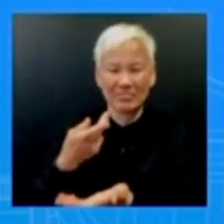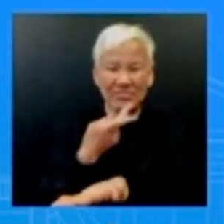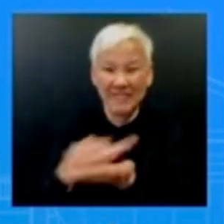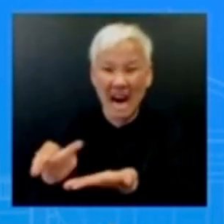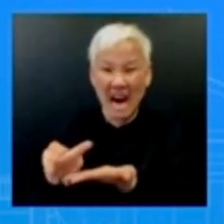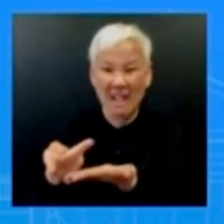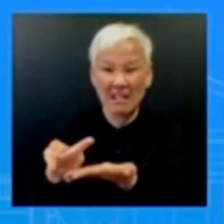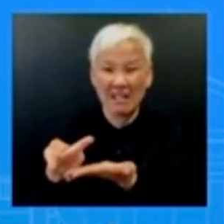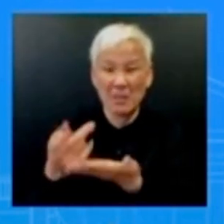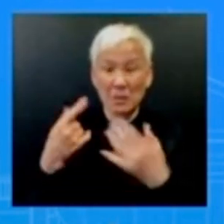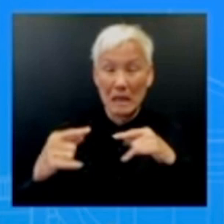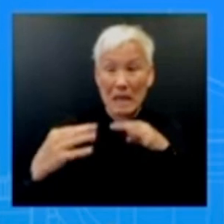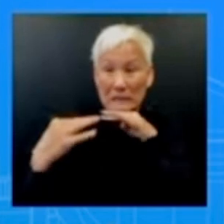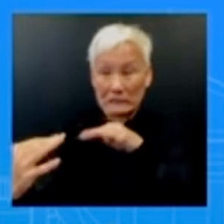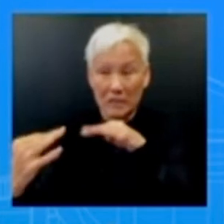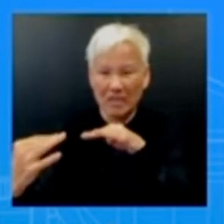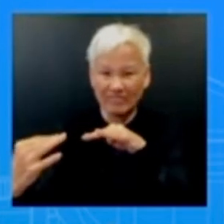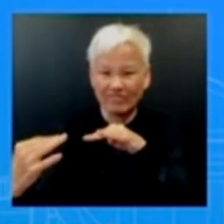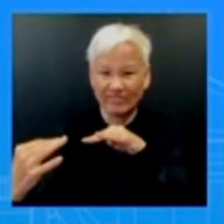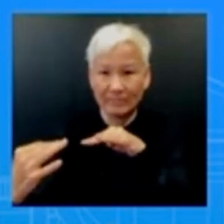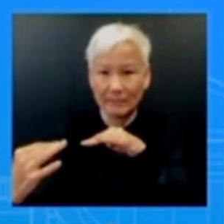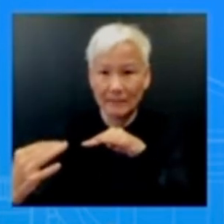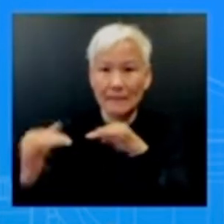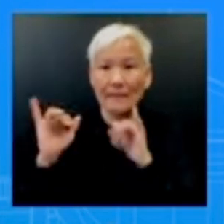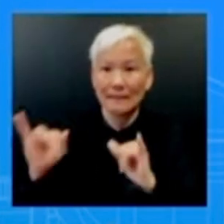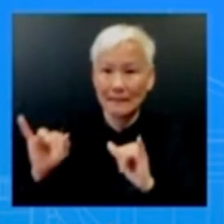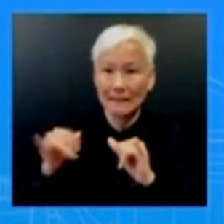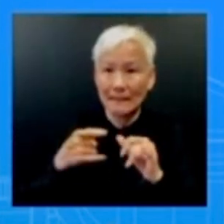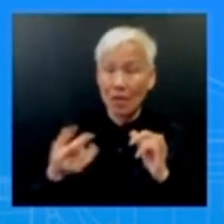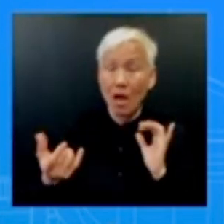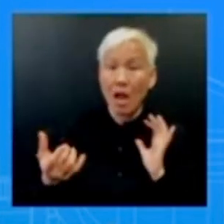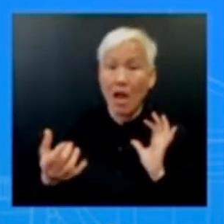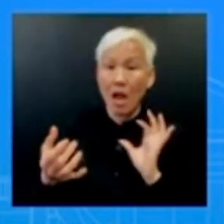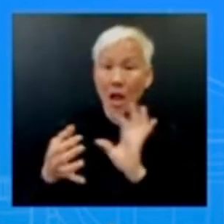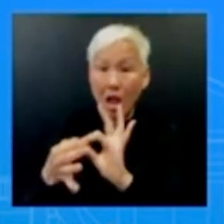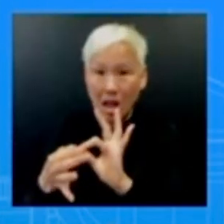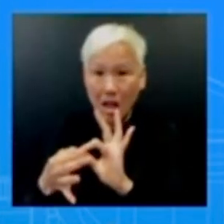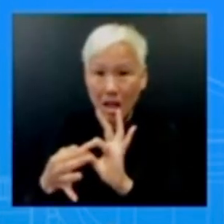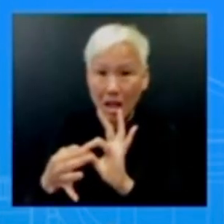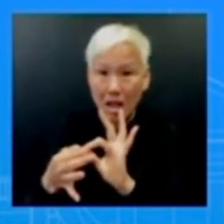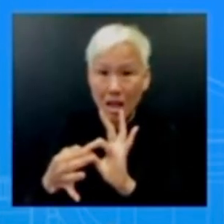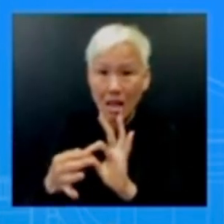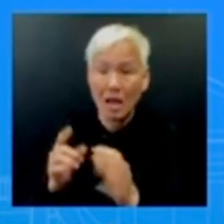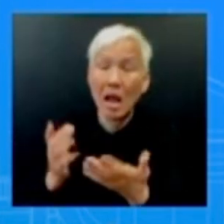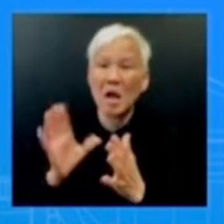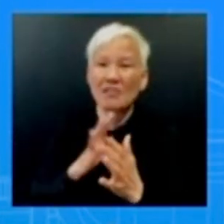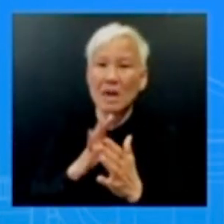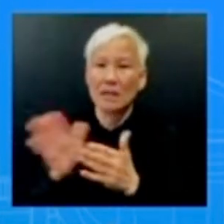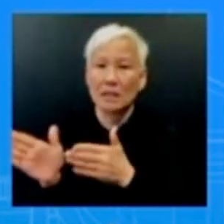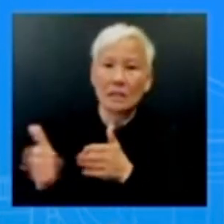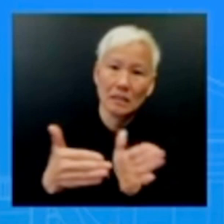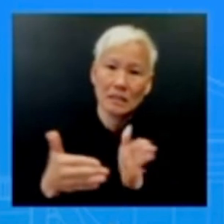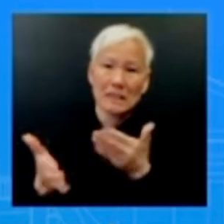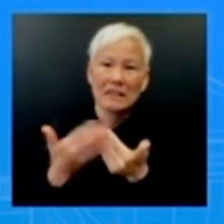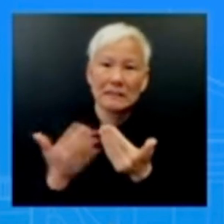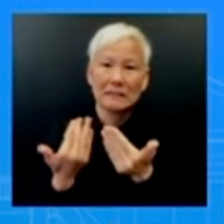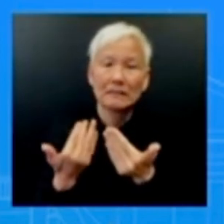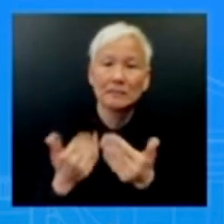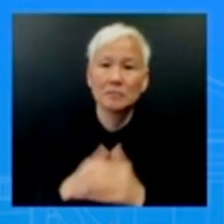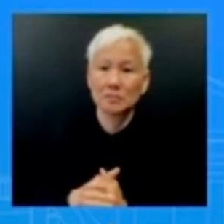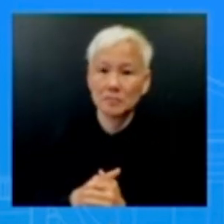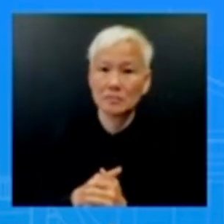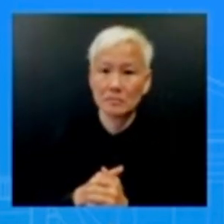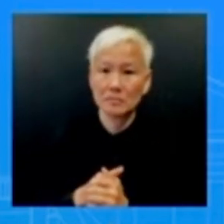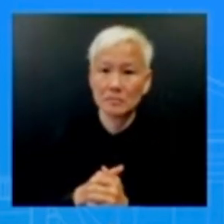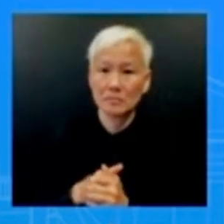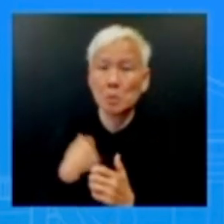of a marriage of convenience, I'd say, less than it is of affection. And again, we'll see where this goes